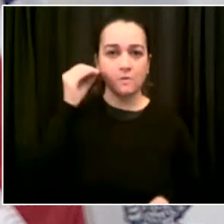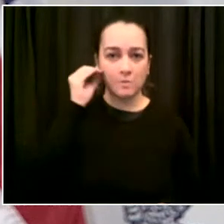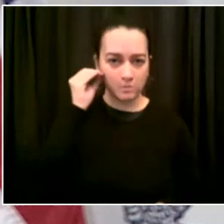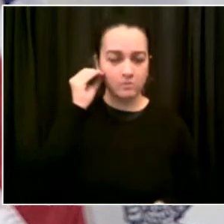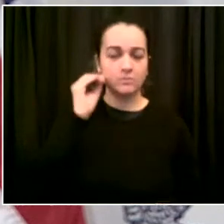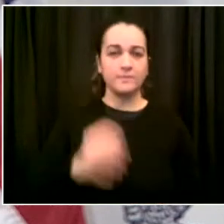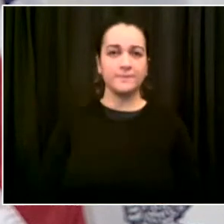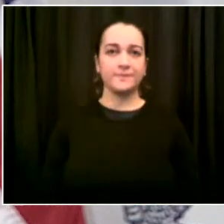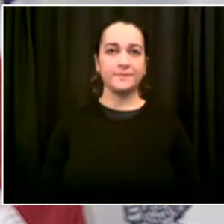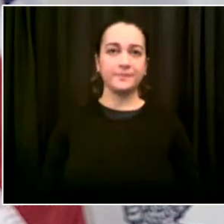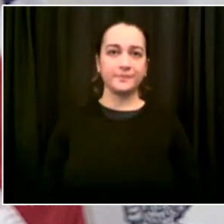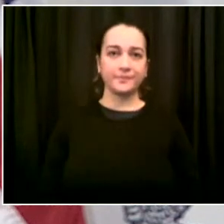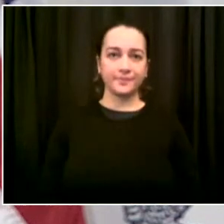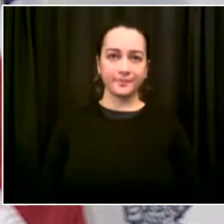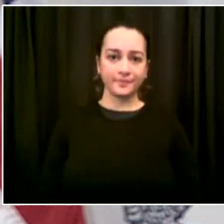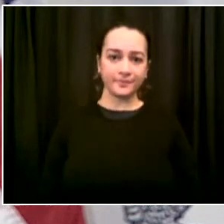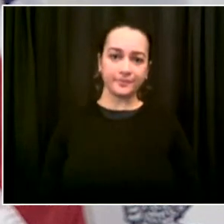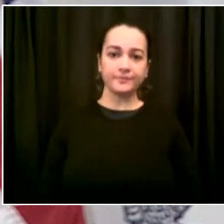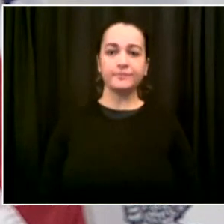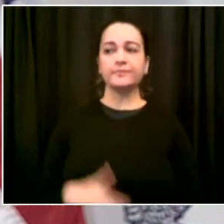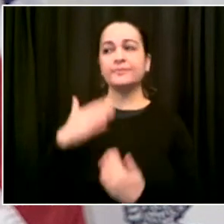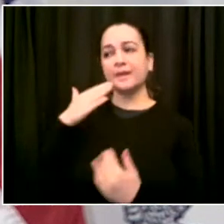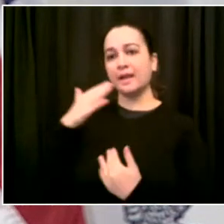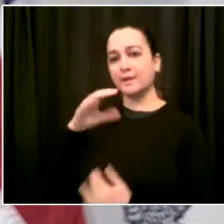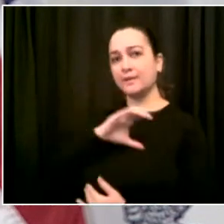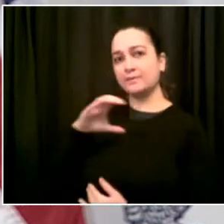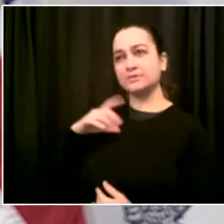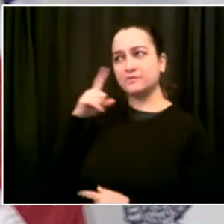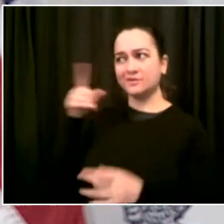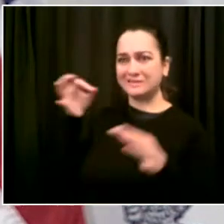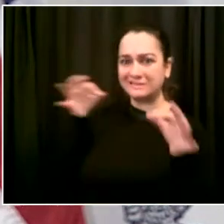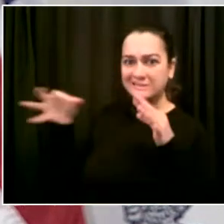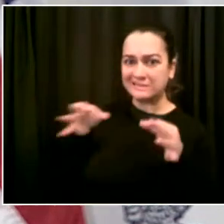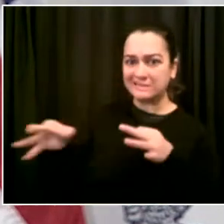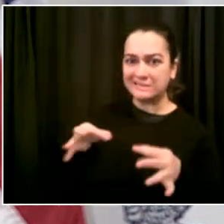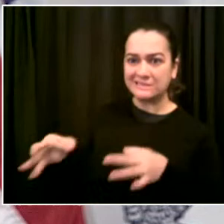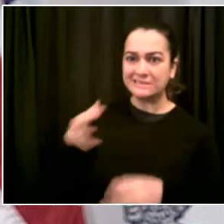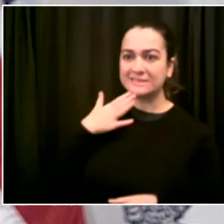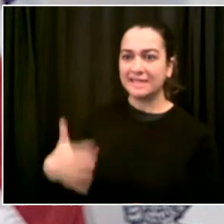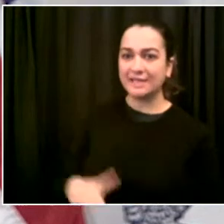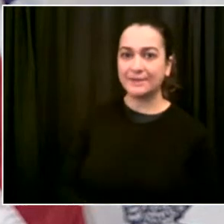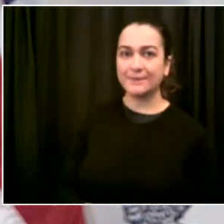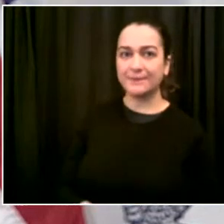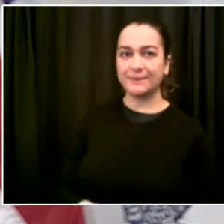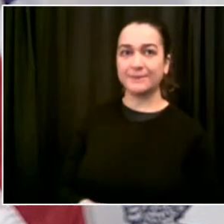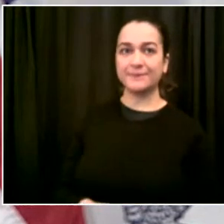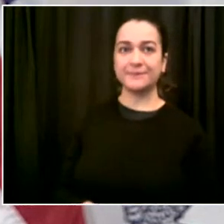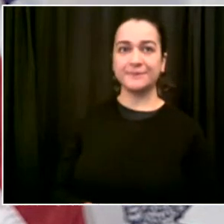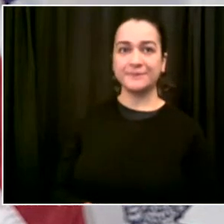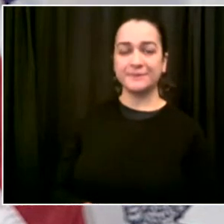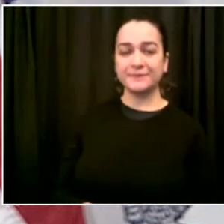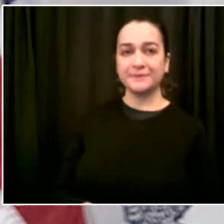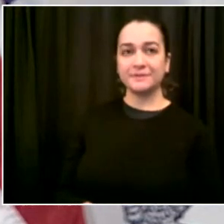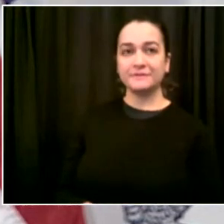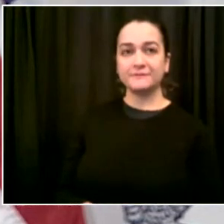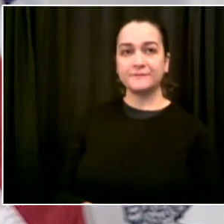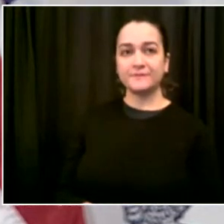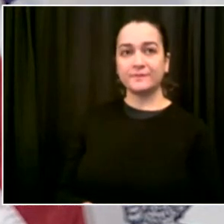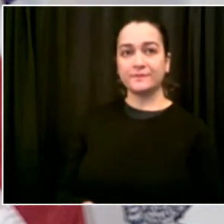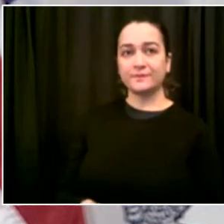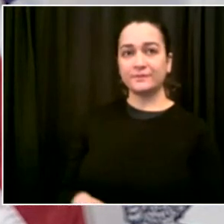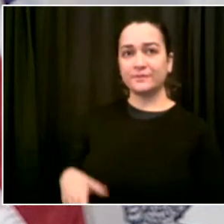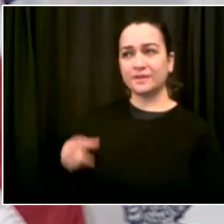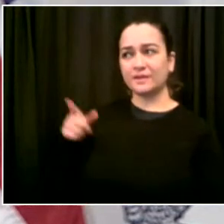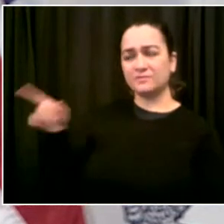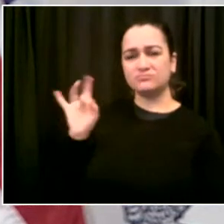men and women of the New York City Sanitation Department are out there clearing our streets, protecting us. We call them New York City's strongest